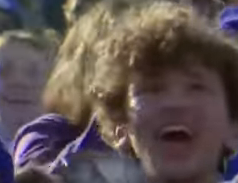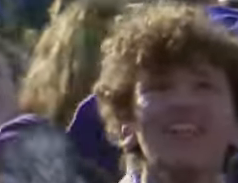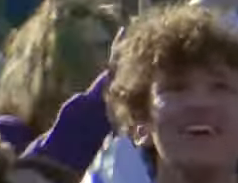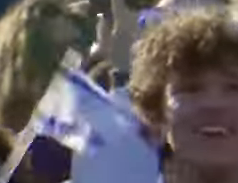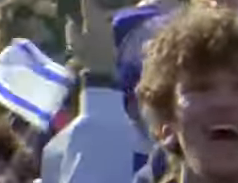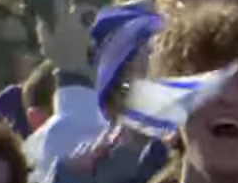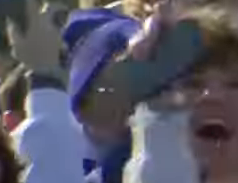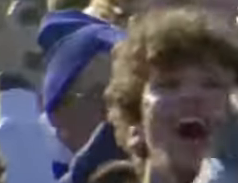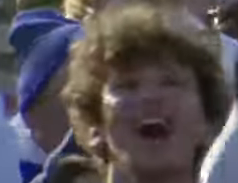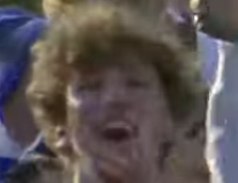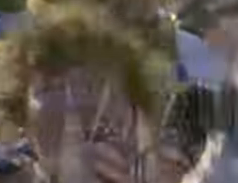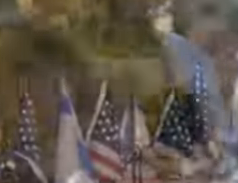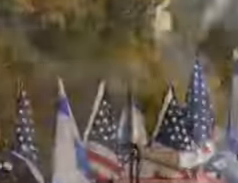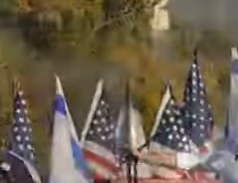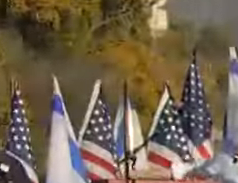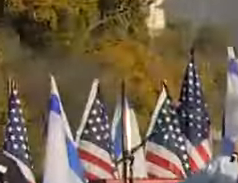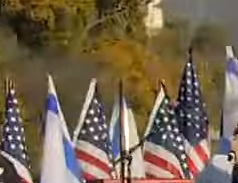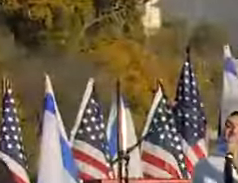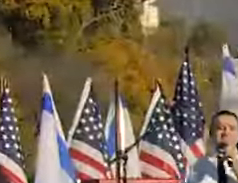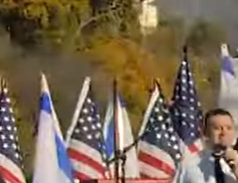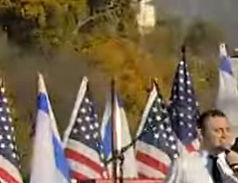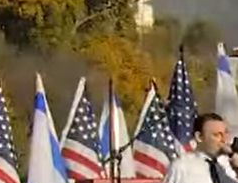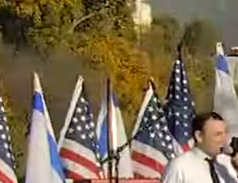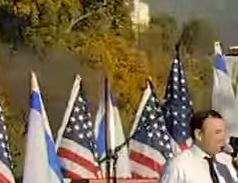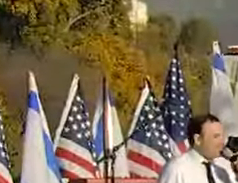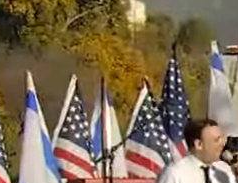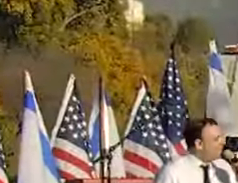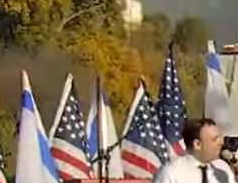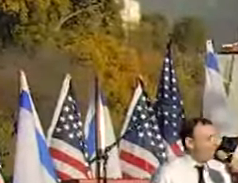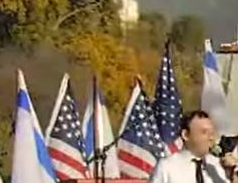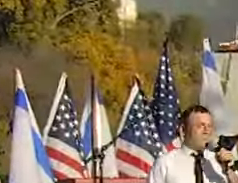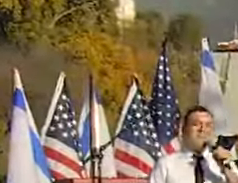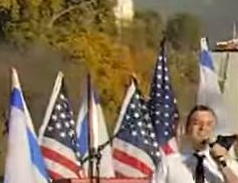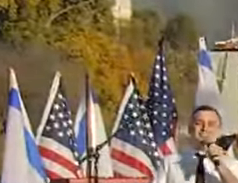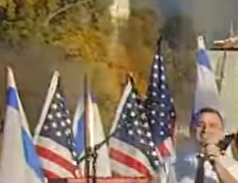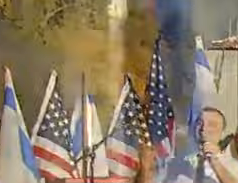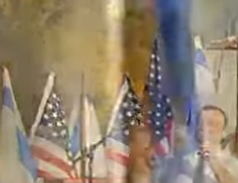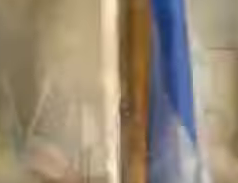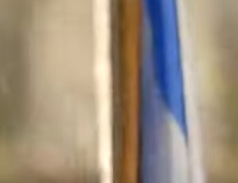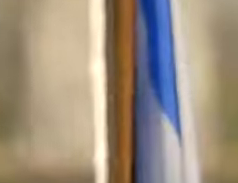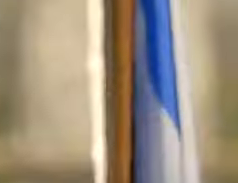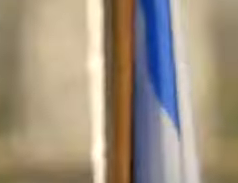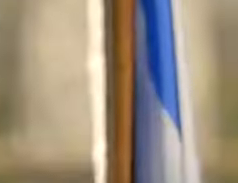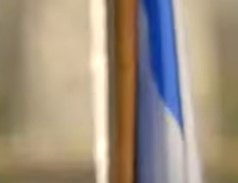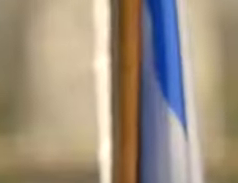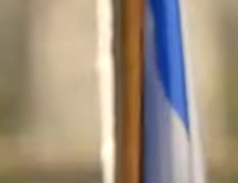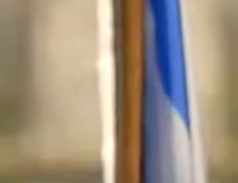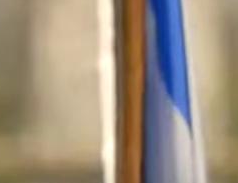down. Washington D.C., let me hear you.